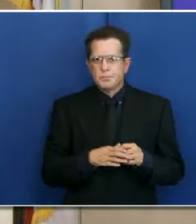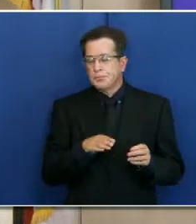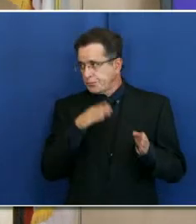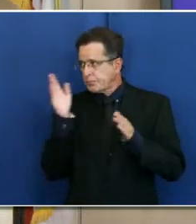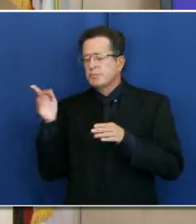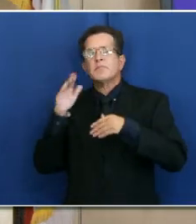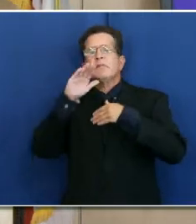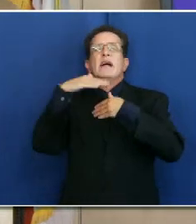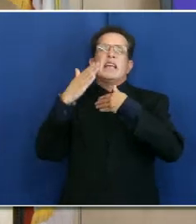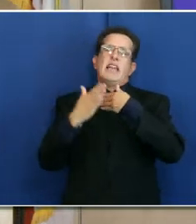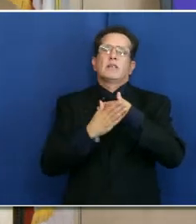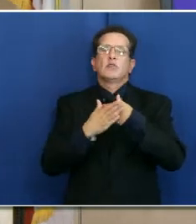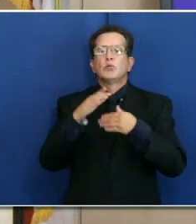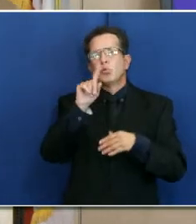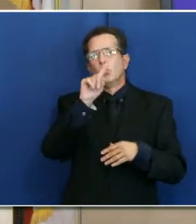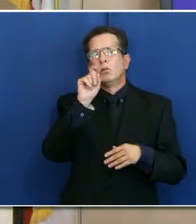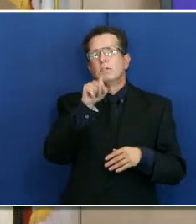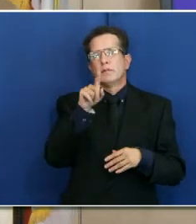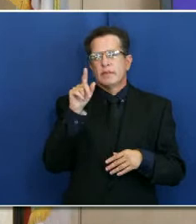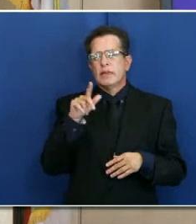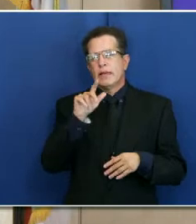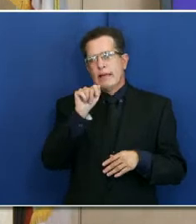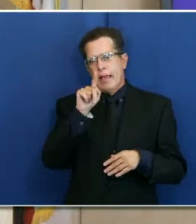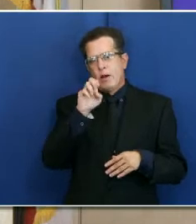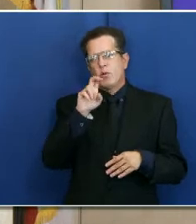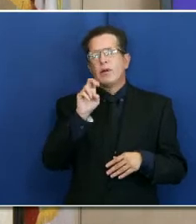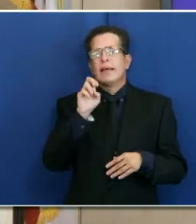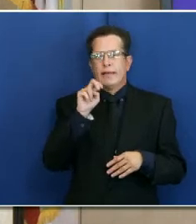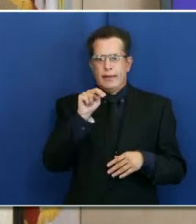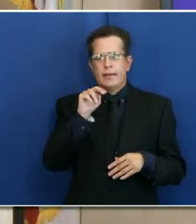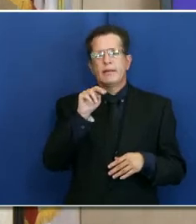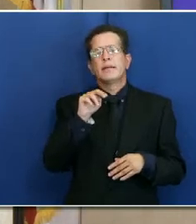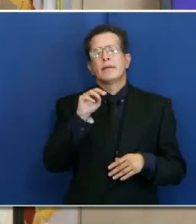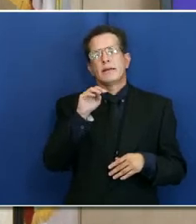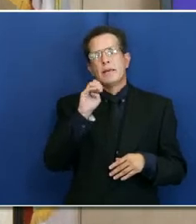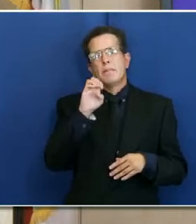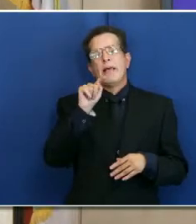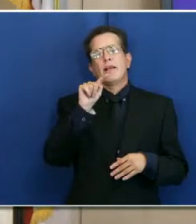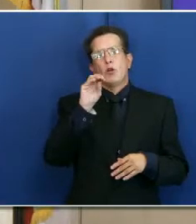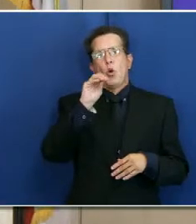Okay, the next question. Taryn Mento, KPBS.